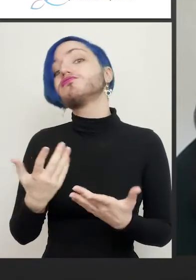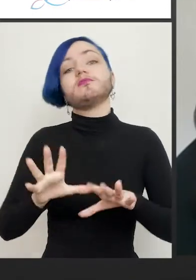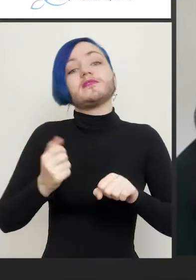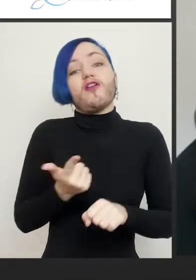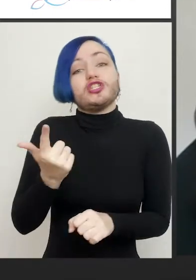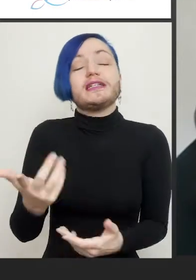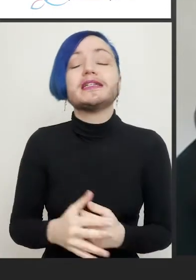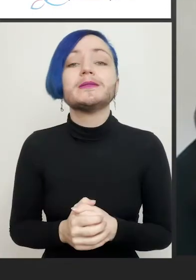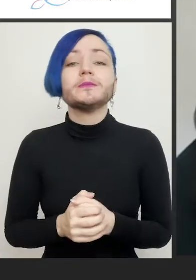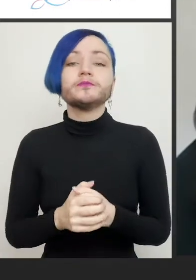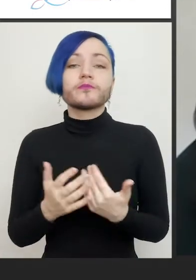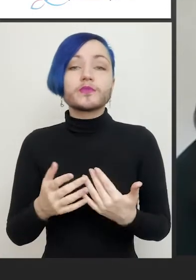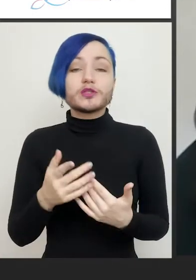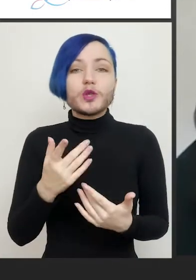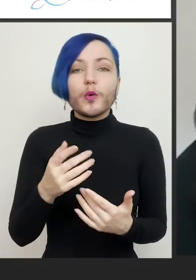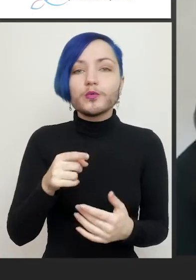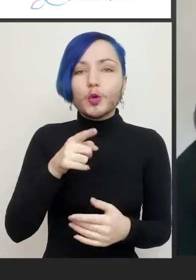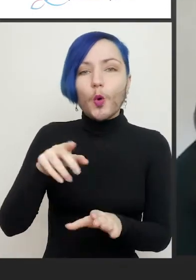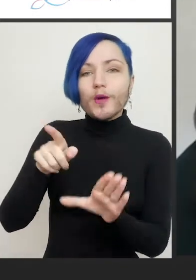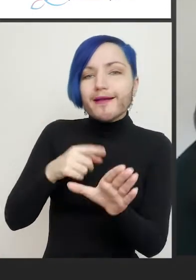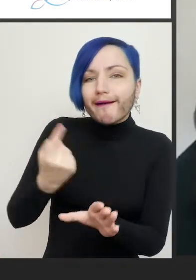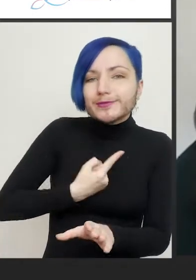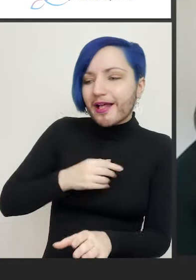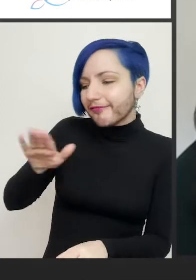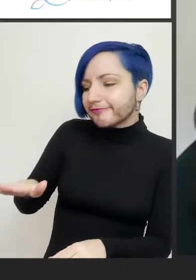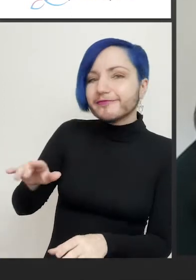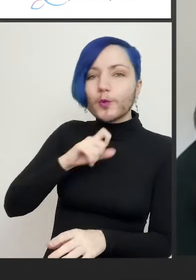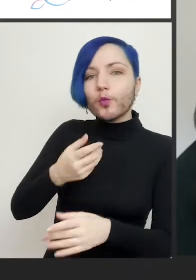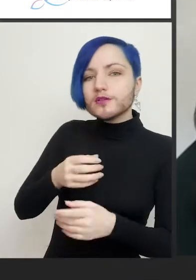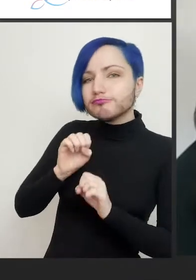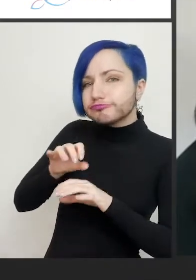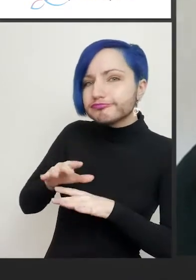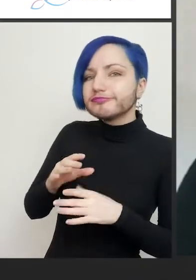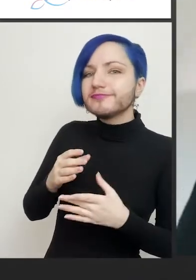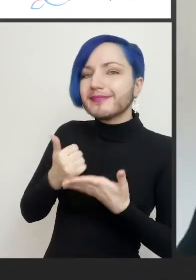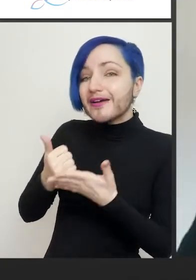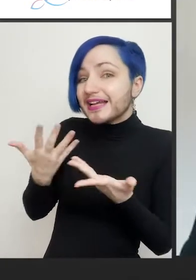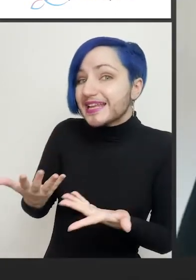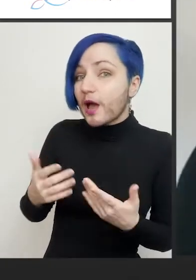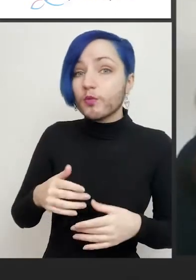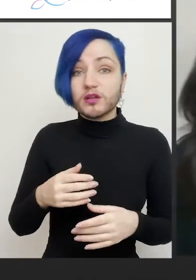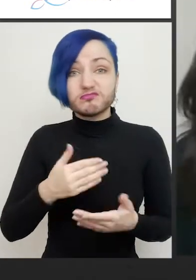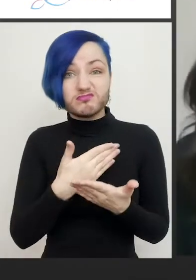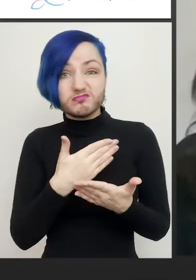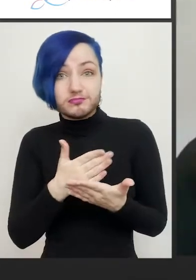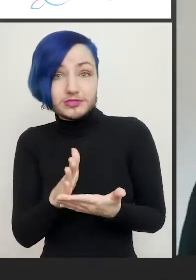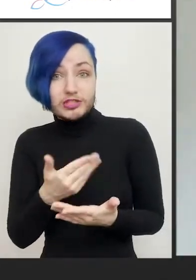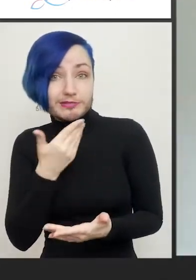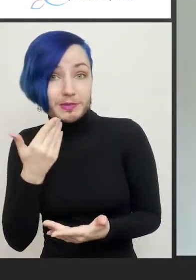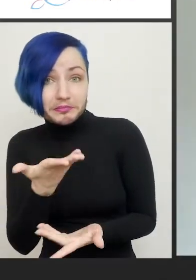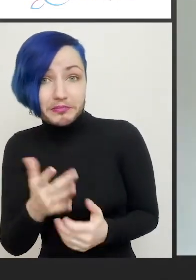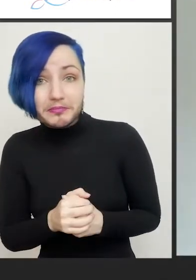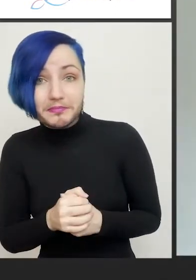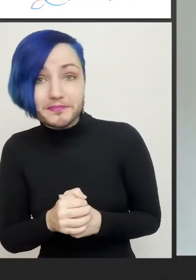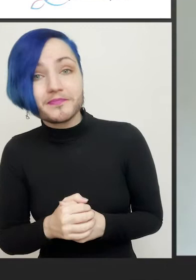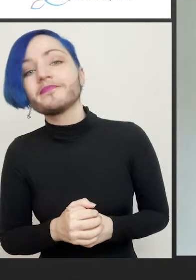and whether or not you would tell your younger self some things now, and whether you'd like to share that with me. Yeah, I mean,